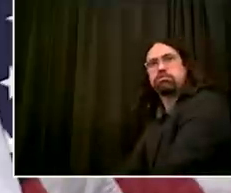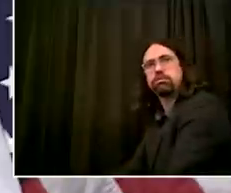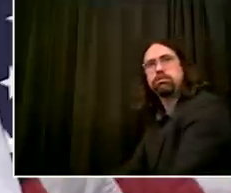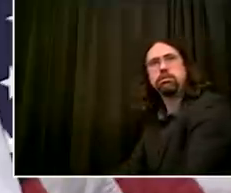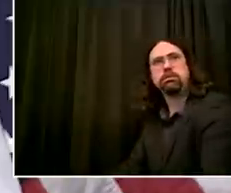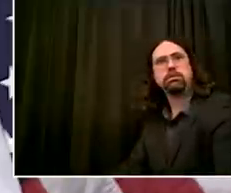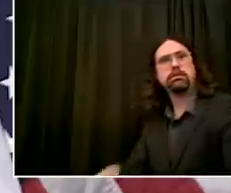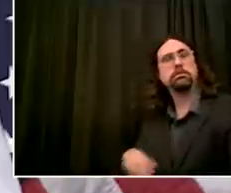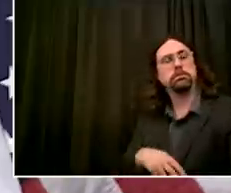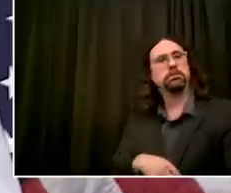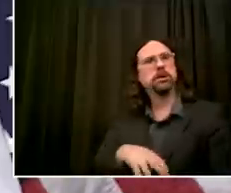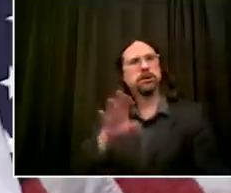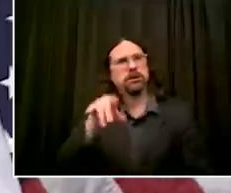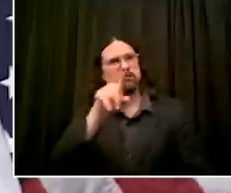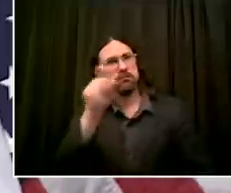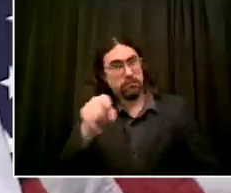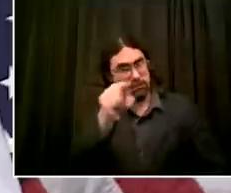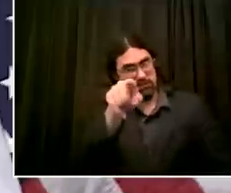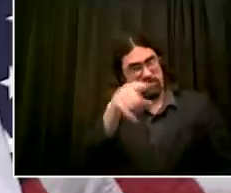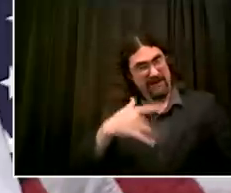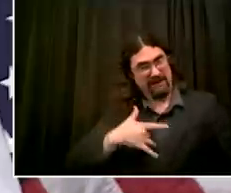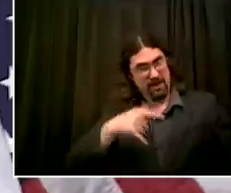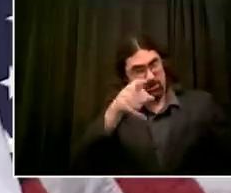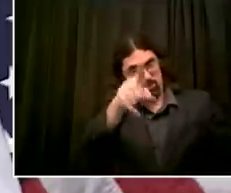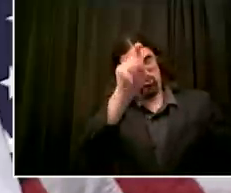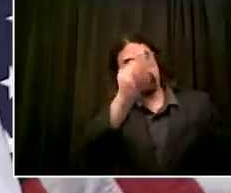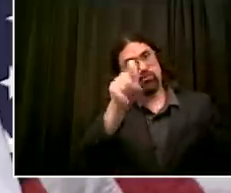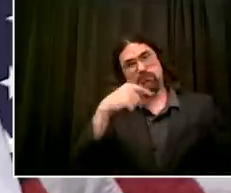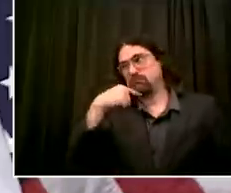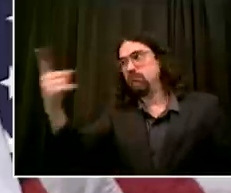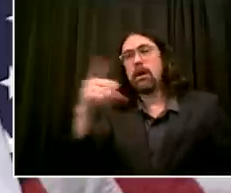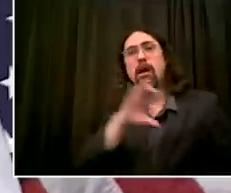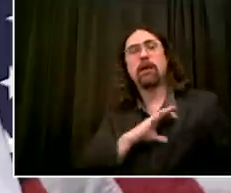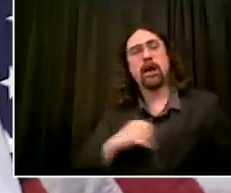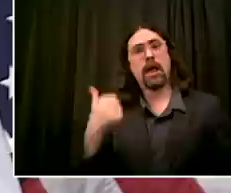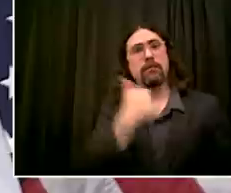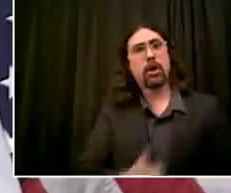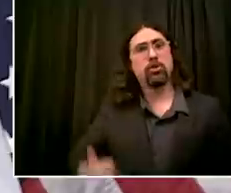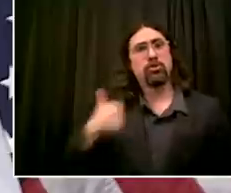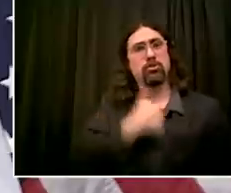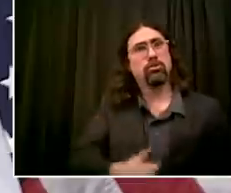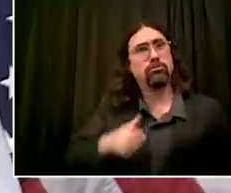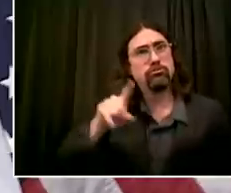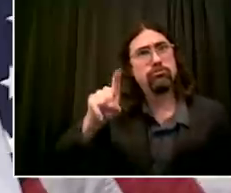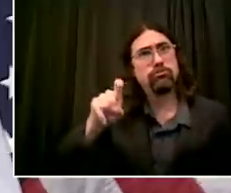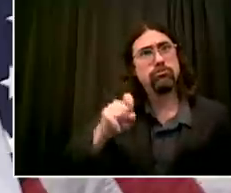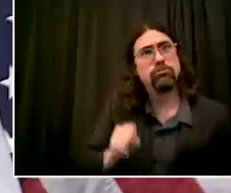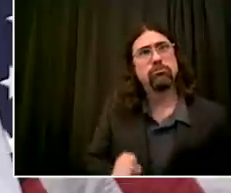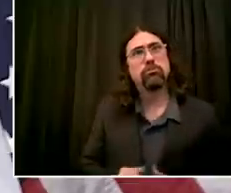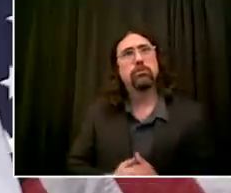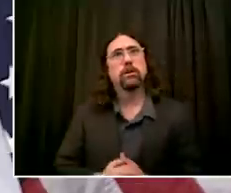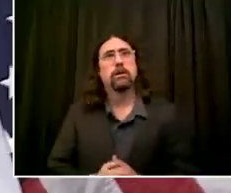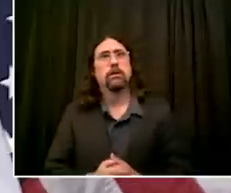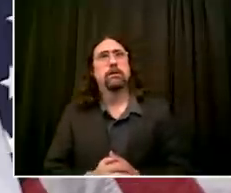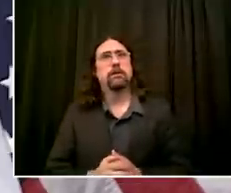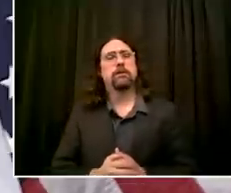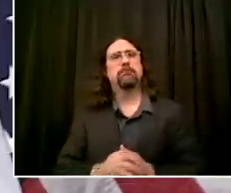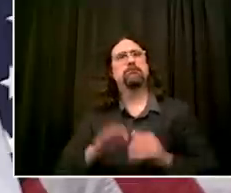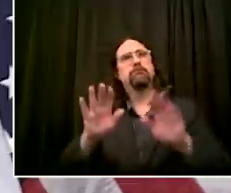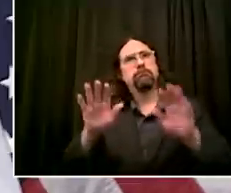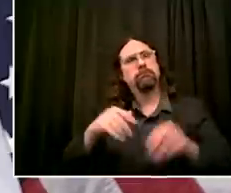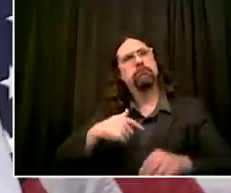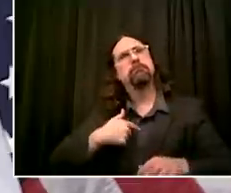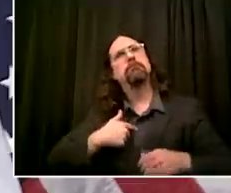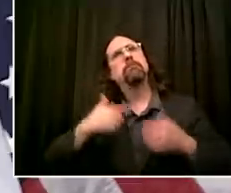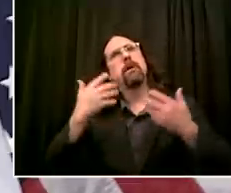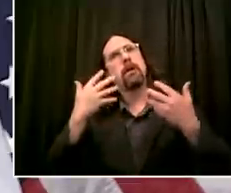talked about it. He's seen more video now. I know we're going to talk about that in detail. I want to understand the whole picture. If I ever say something and